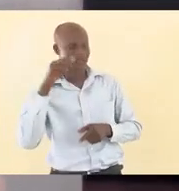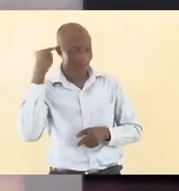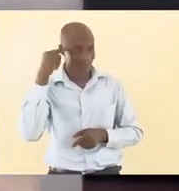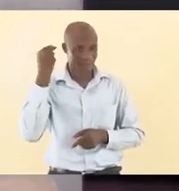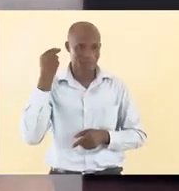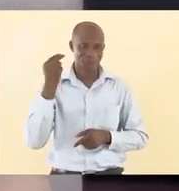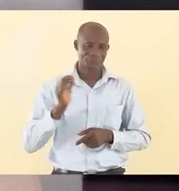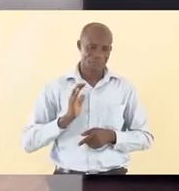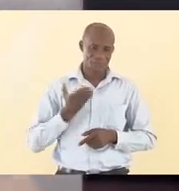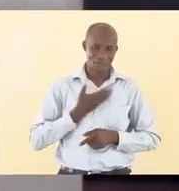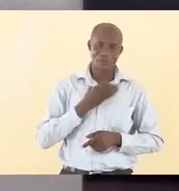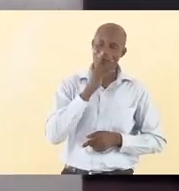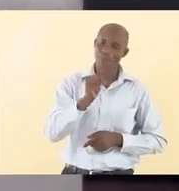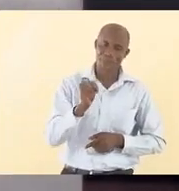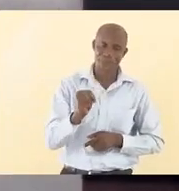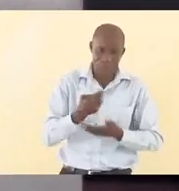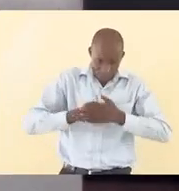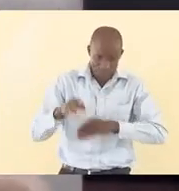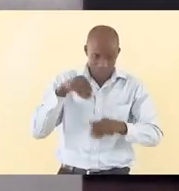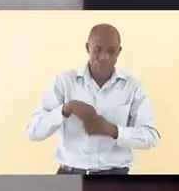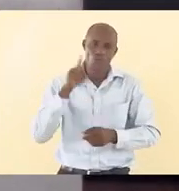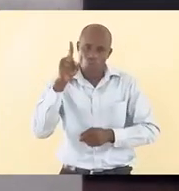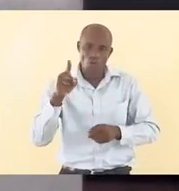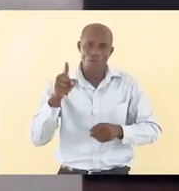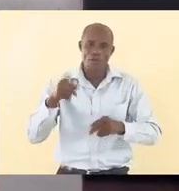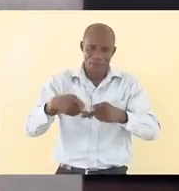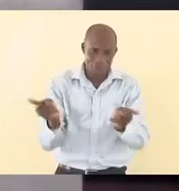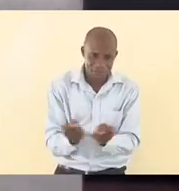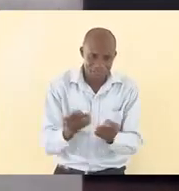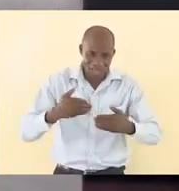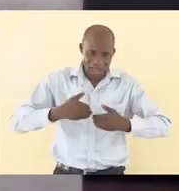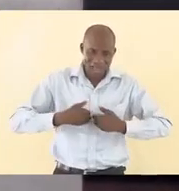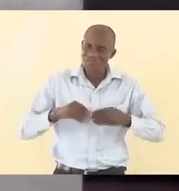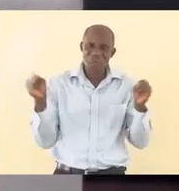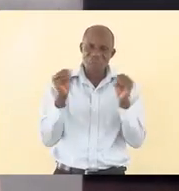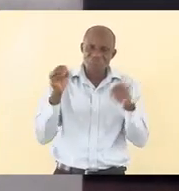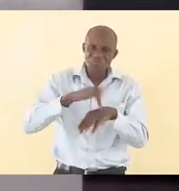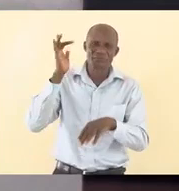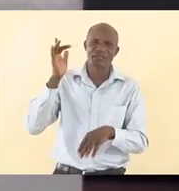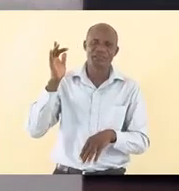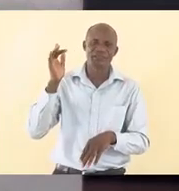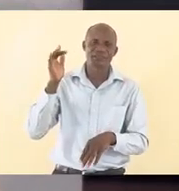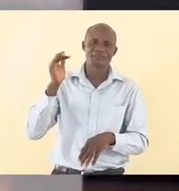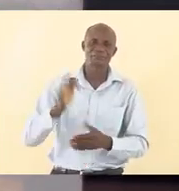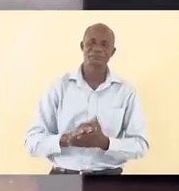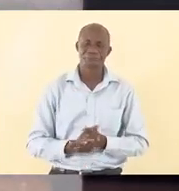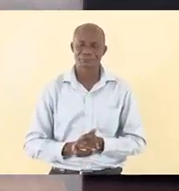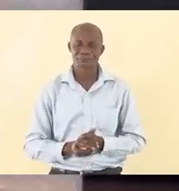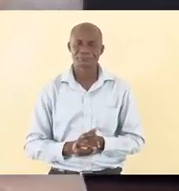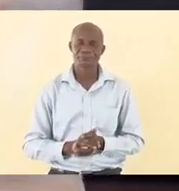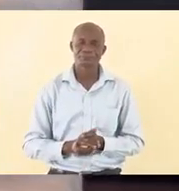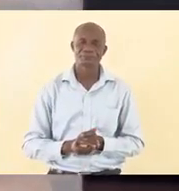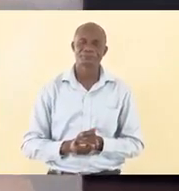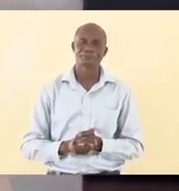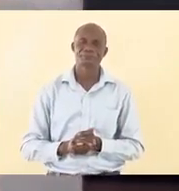So you mean our being born in one place and being raised in that place, no impact. No impact whatsoever.